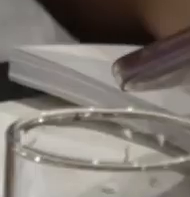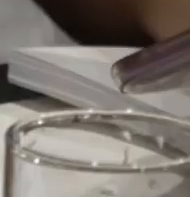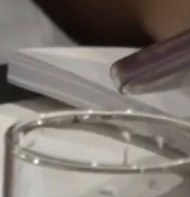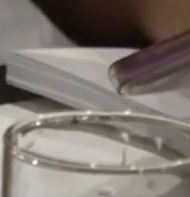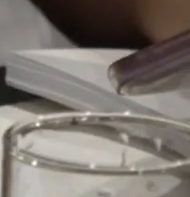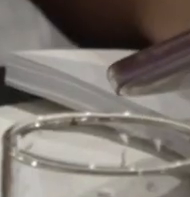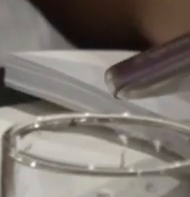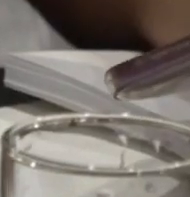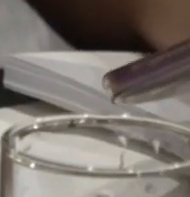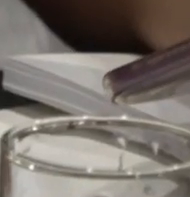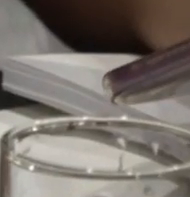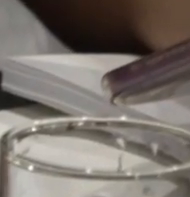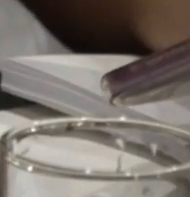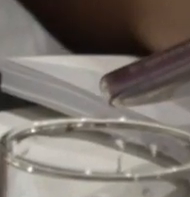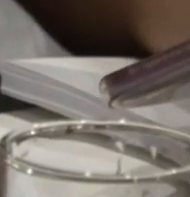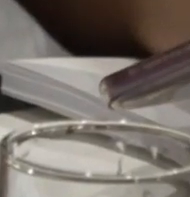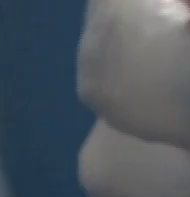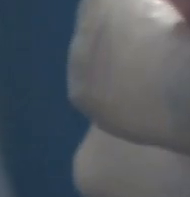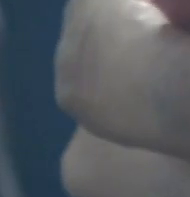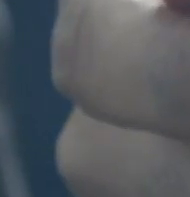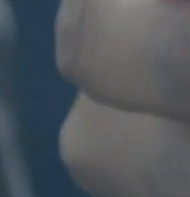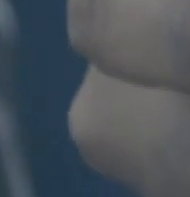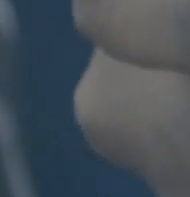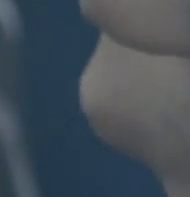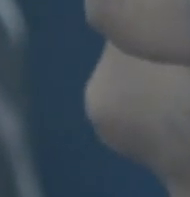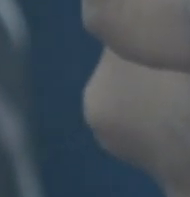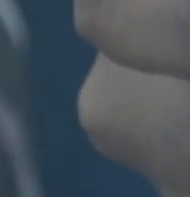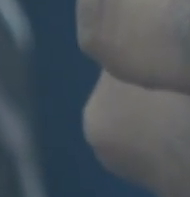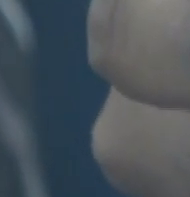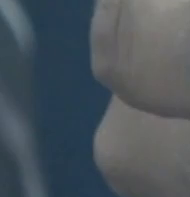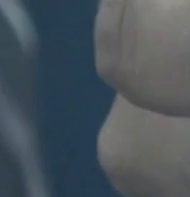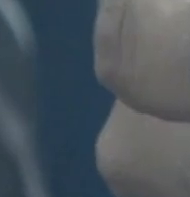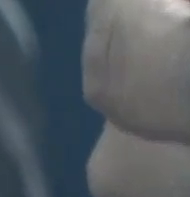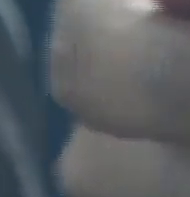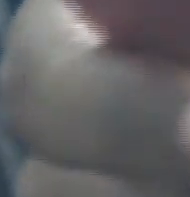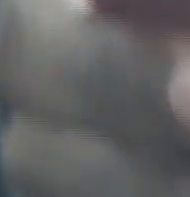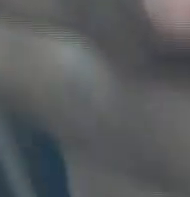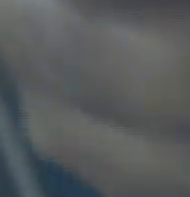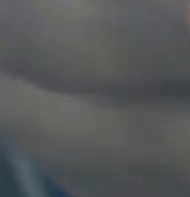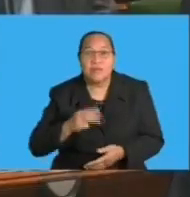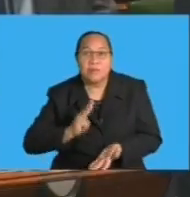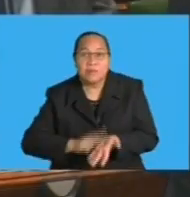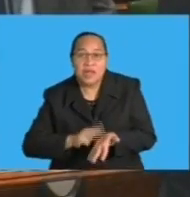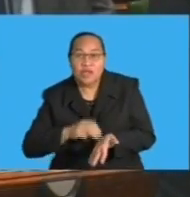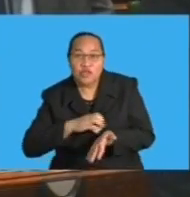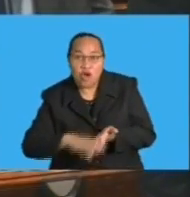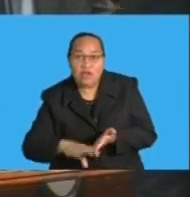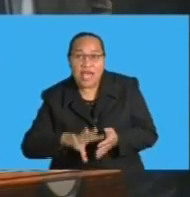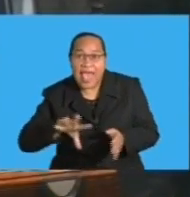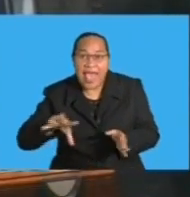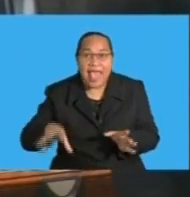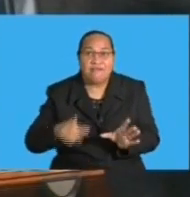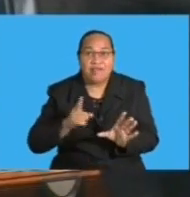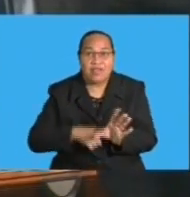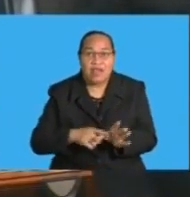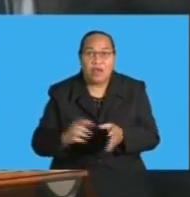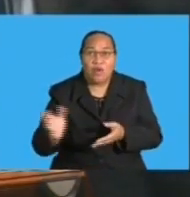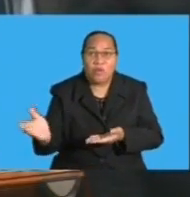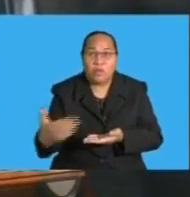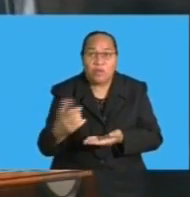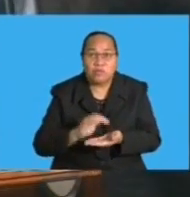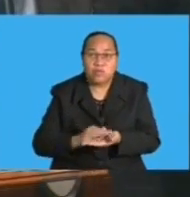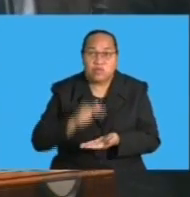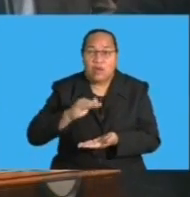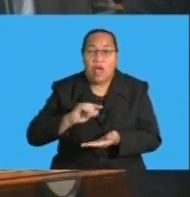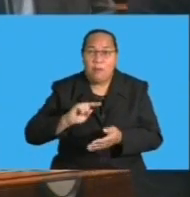Initially averaged approximately $7 to $6 million a year. However, we've seen that revenue collection